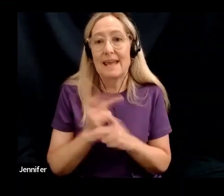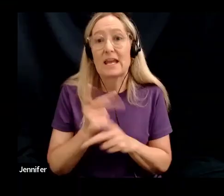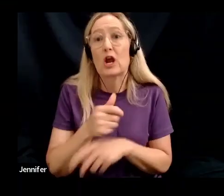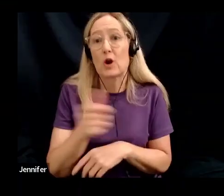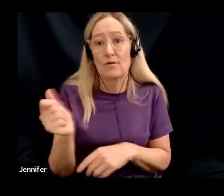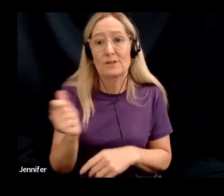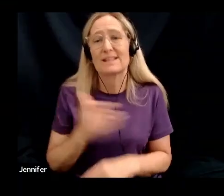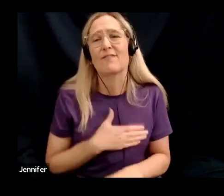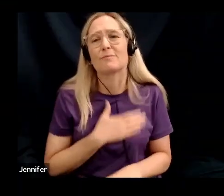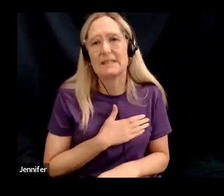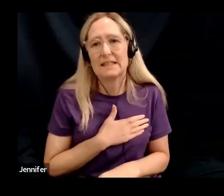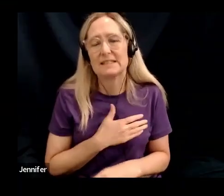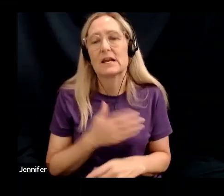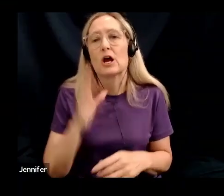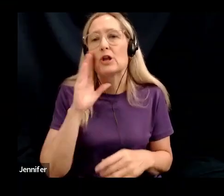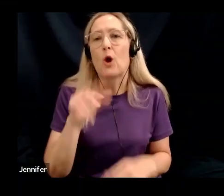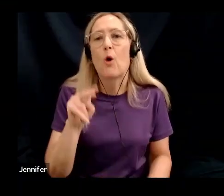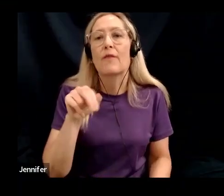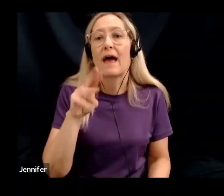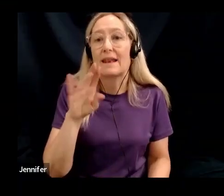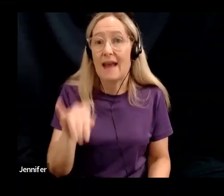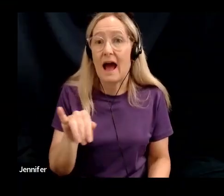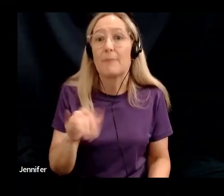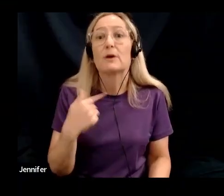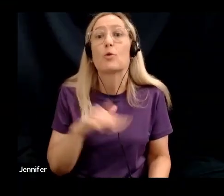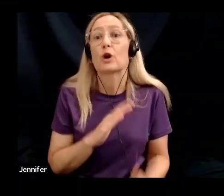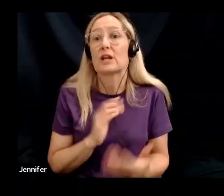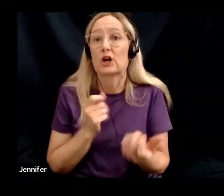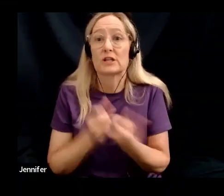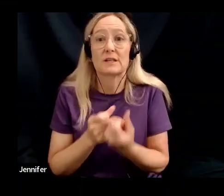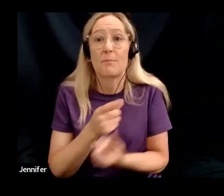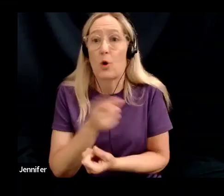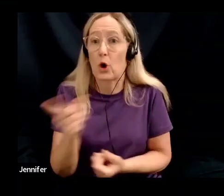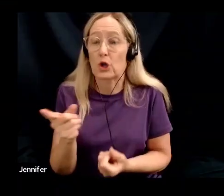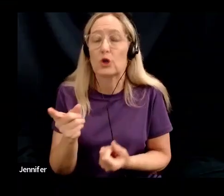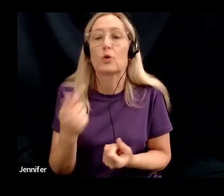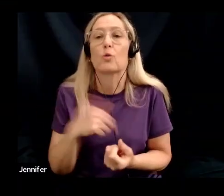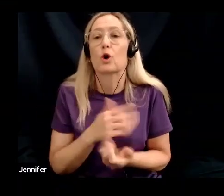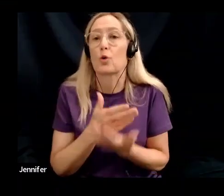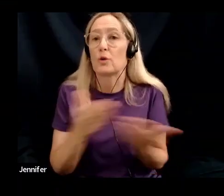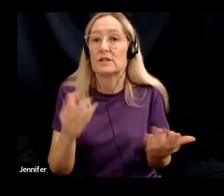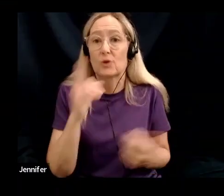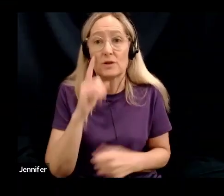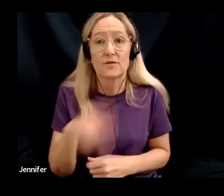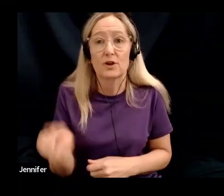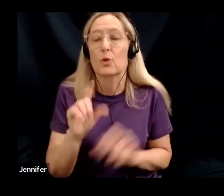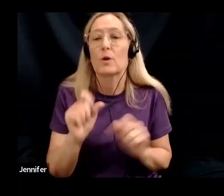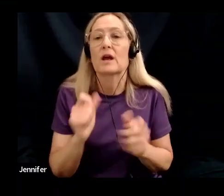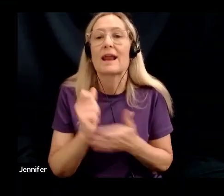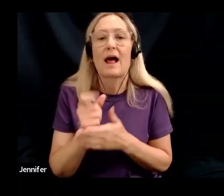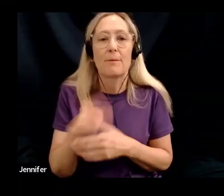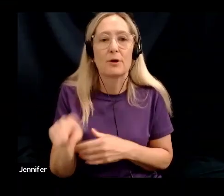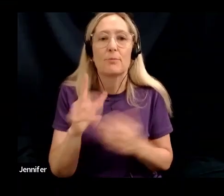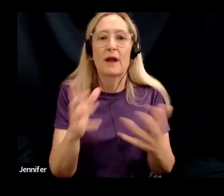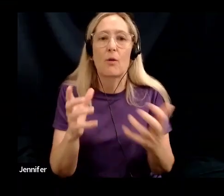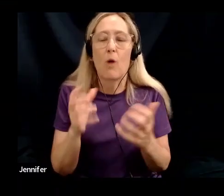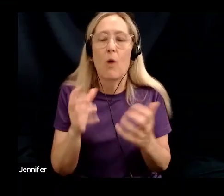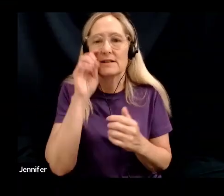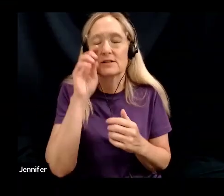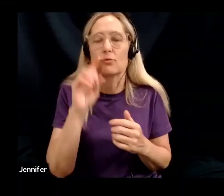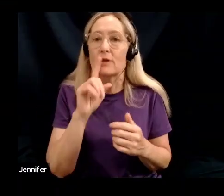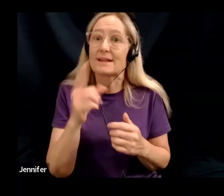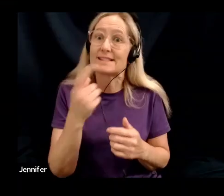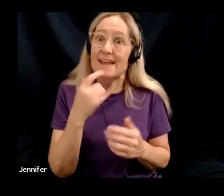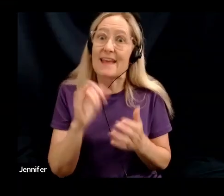yourself. Know that NAMI is a resource for you. And there's a lot of other resources that can be helpful too. But I just kind of wanted to preface